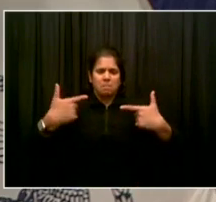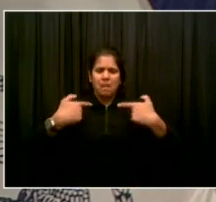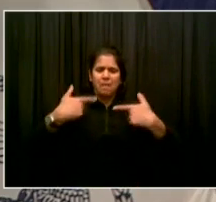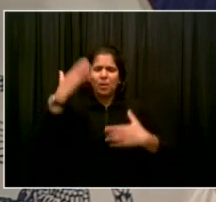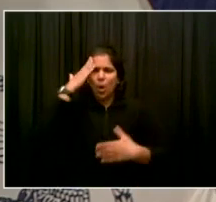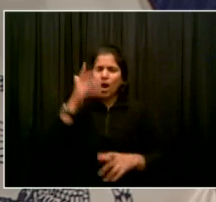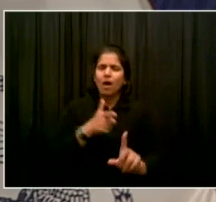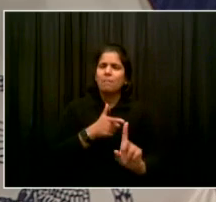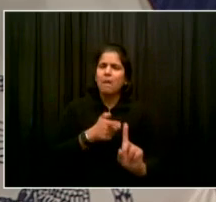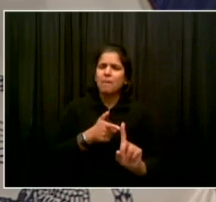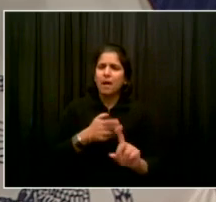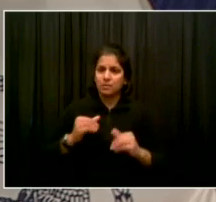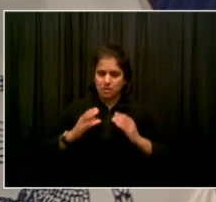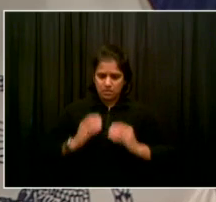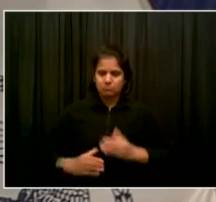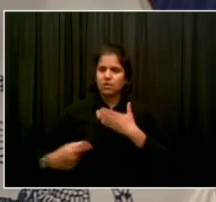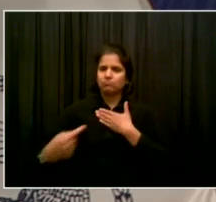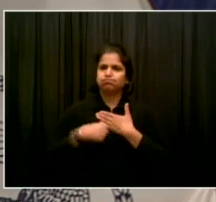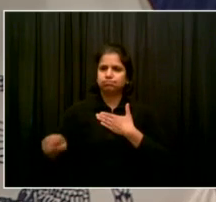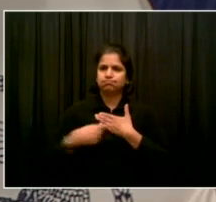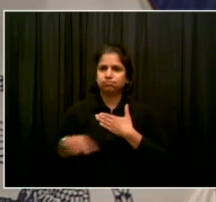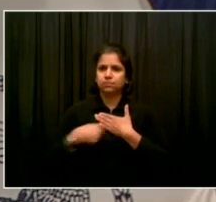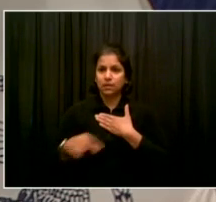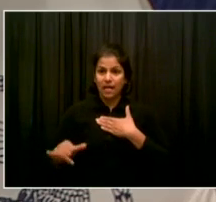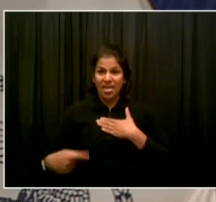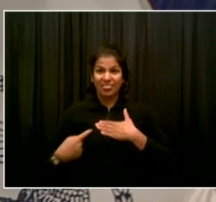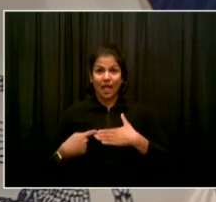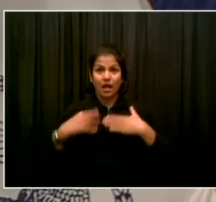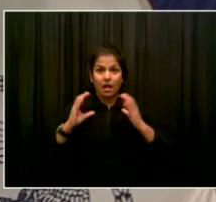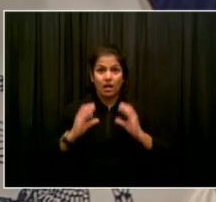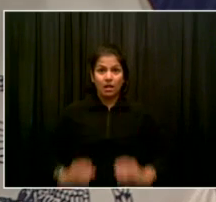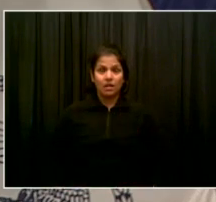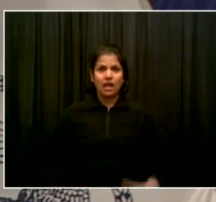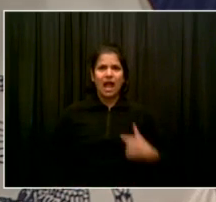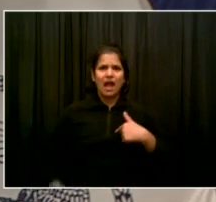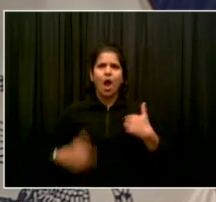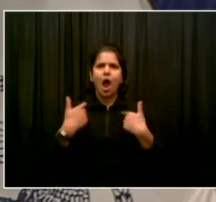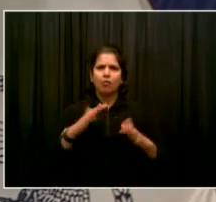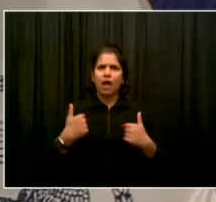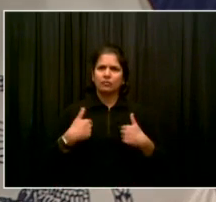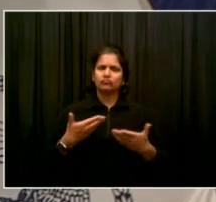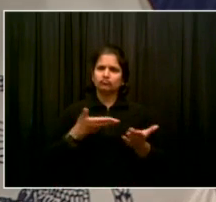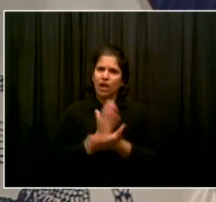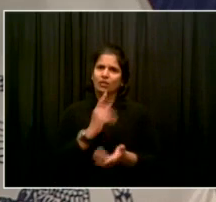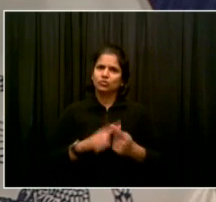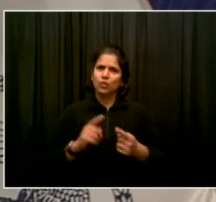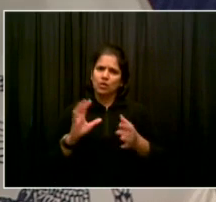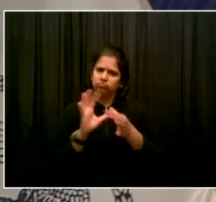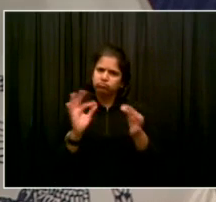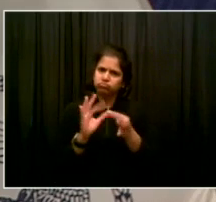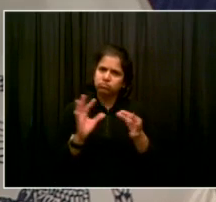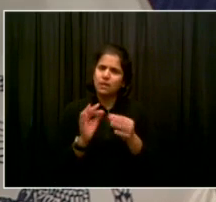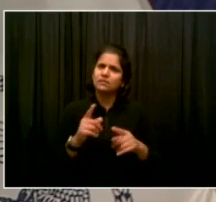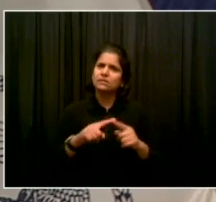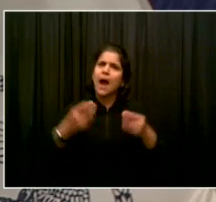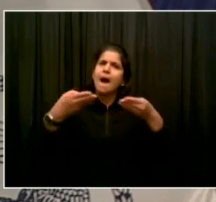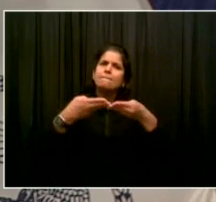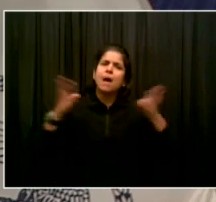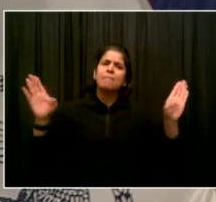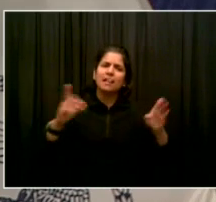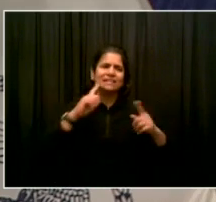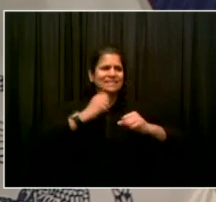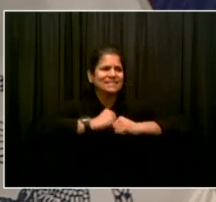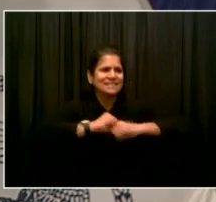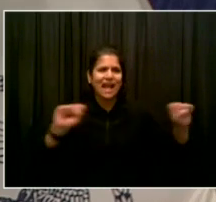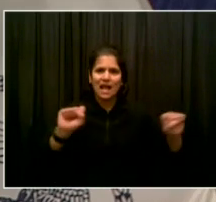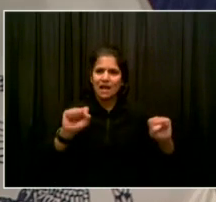letter more than a dozen council members put out pushing back on his plans as far as punitive